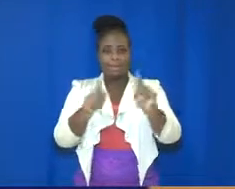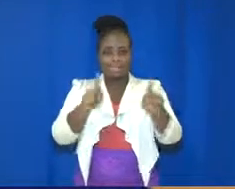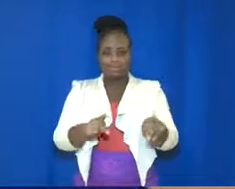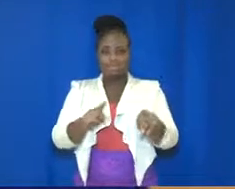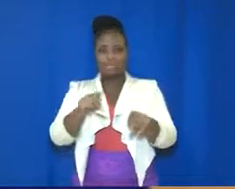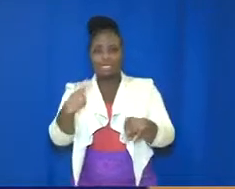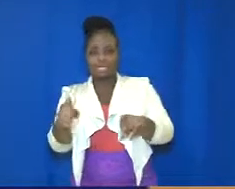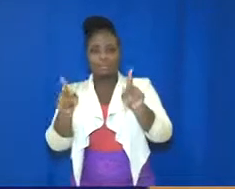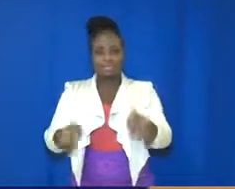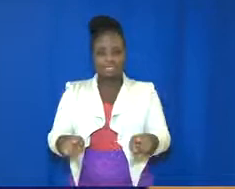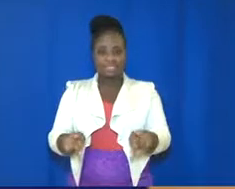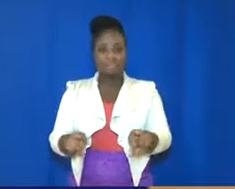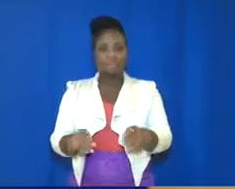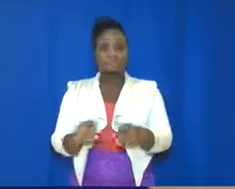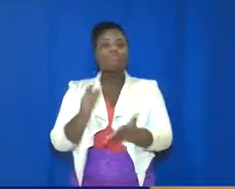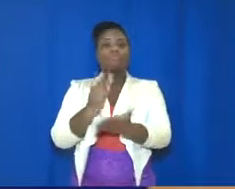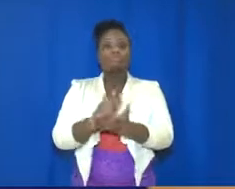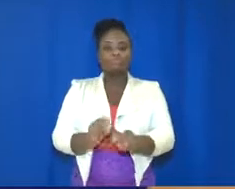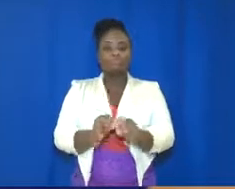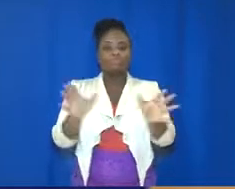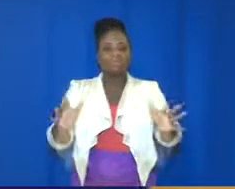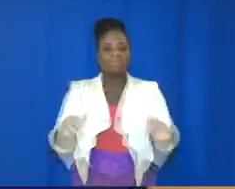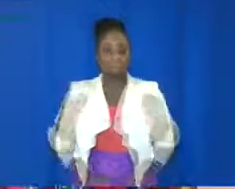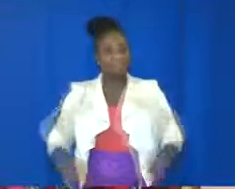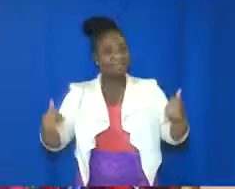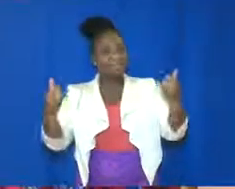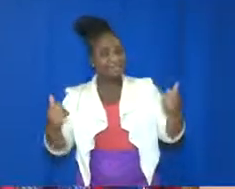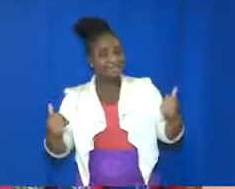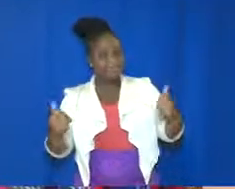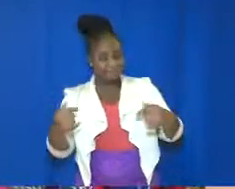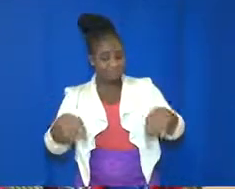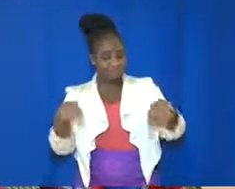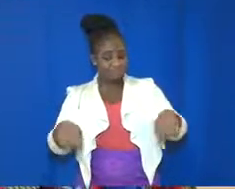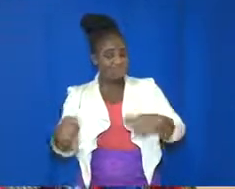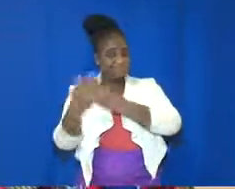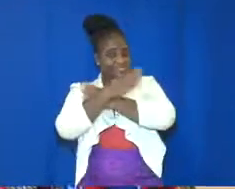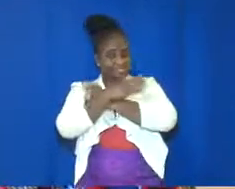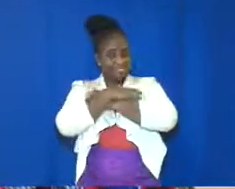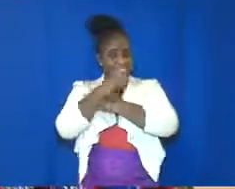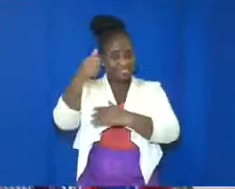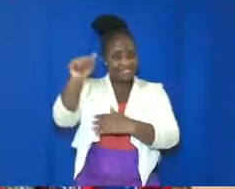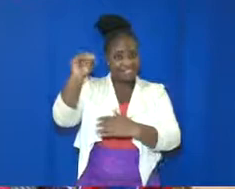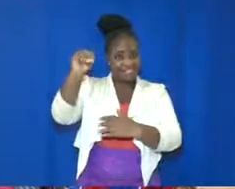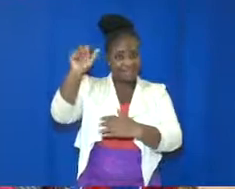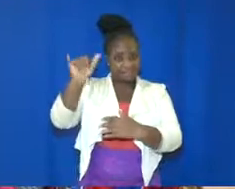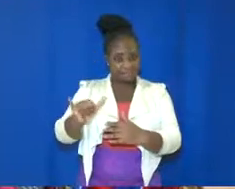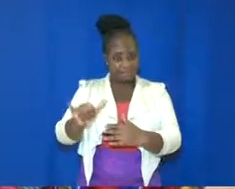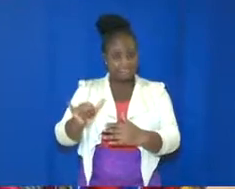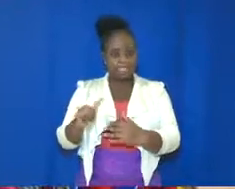contact and help defeat the pandemic are working. So, as of today, Sunday, 10th